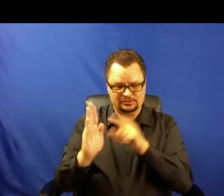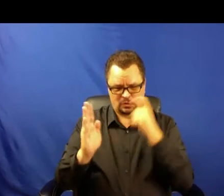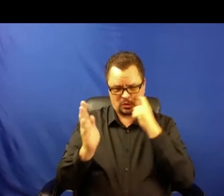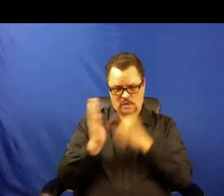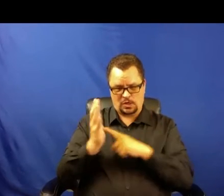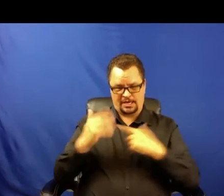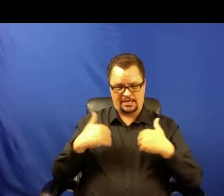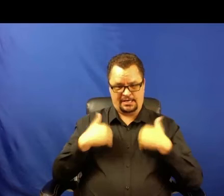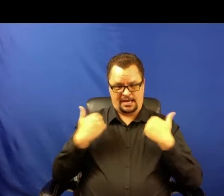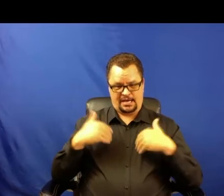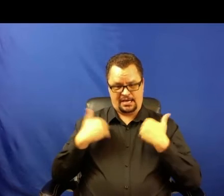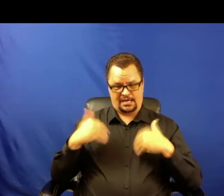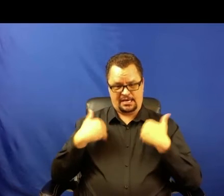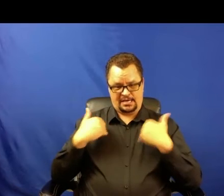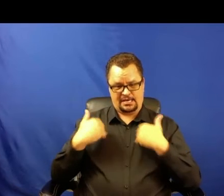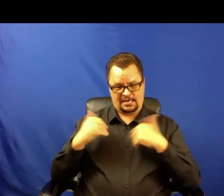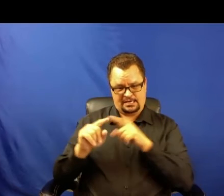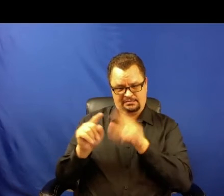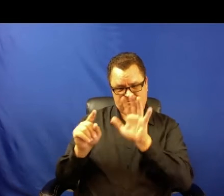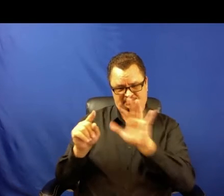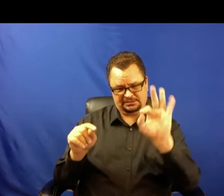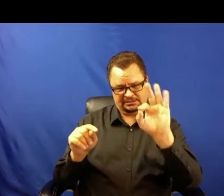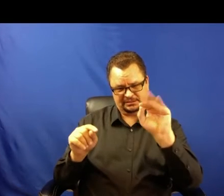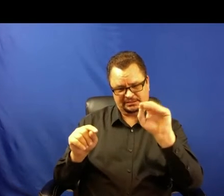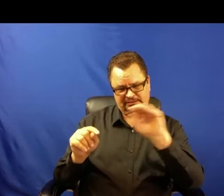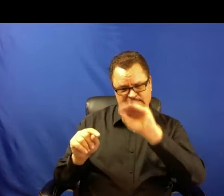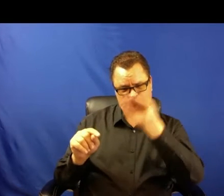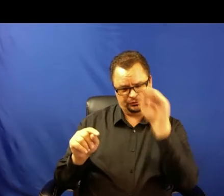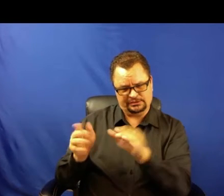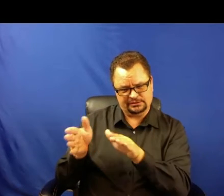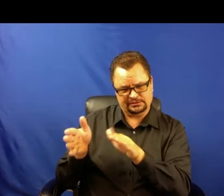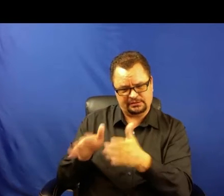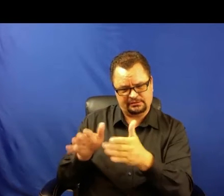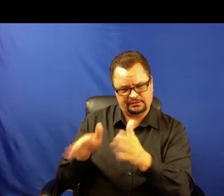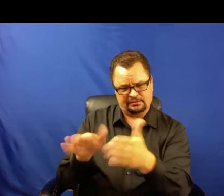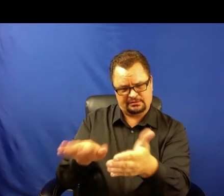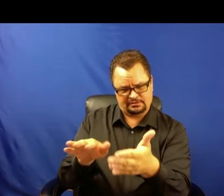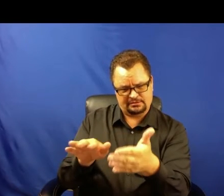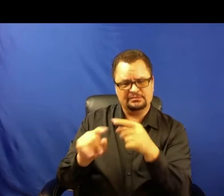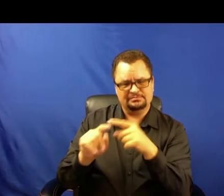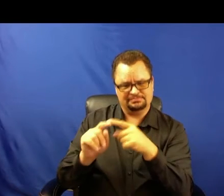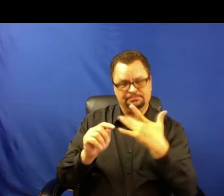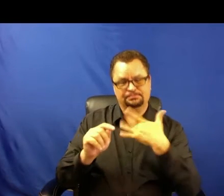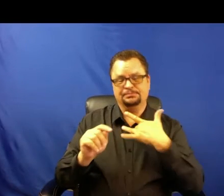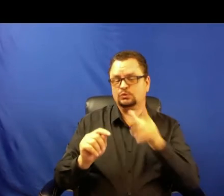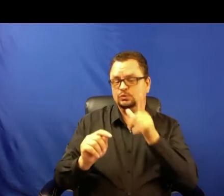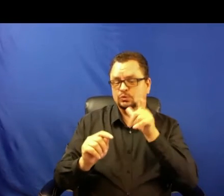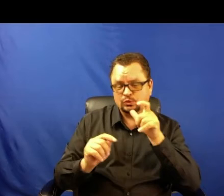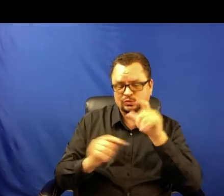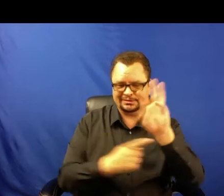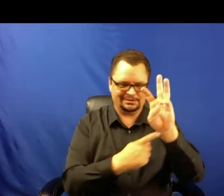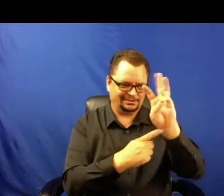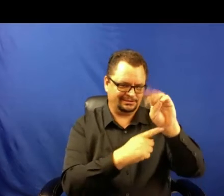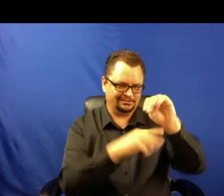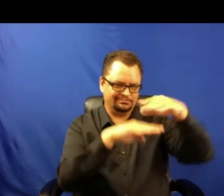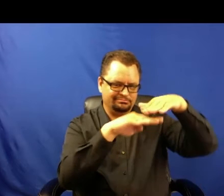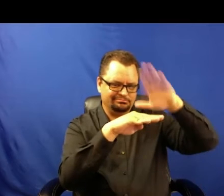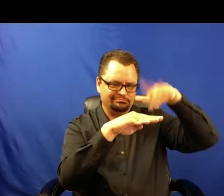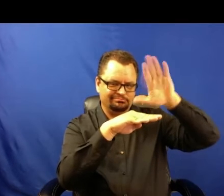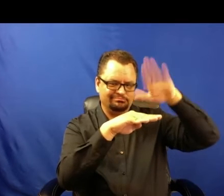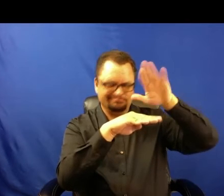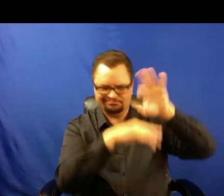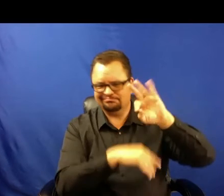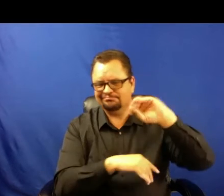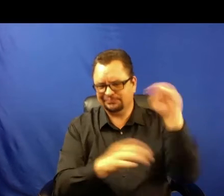the 60 or older cohort. As more and more of those folks got vaccinated, the demographic of